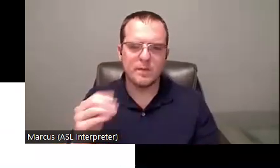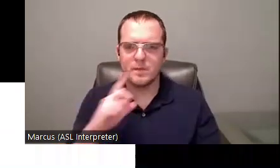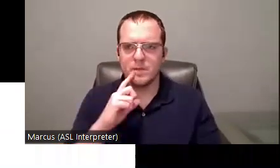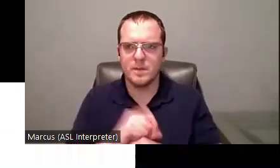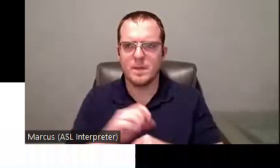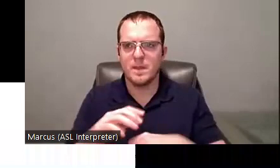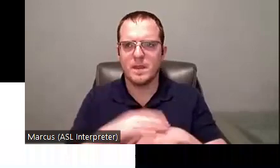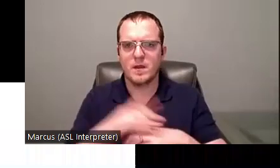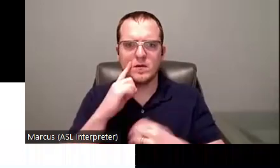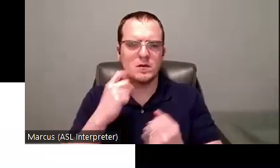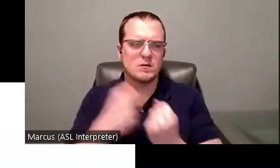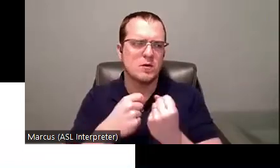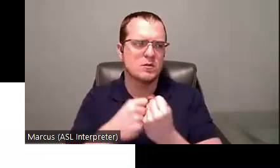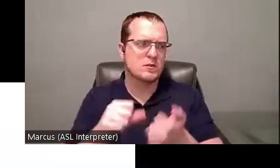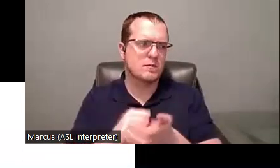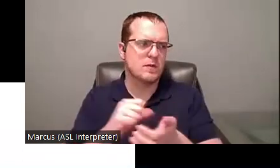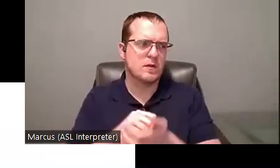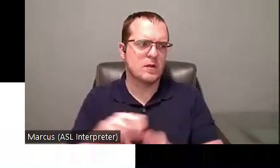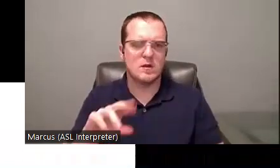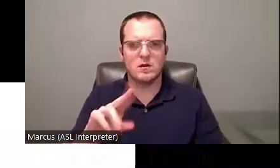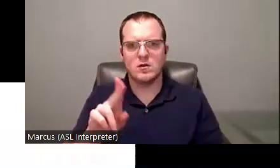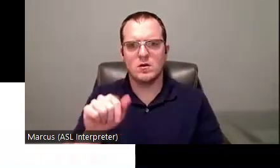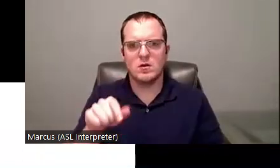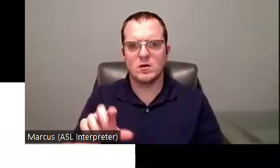the sponsorship page at ura.org.